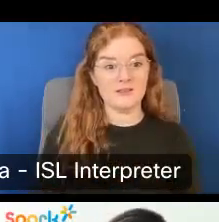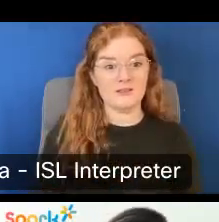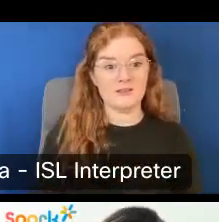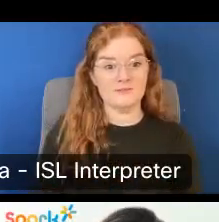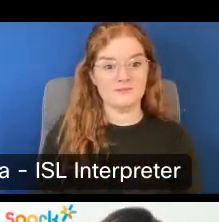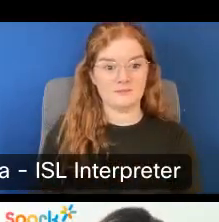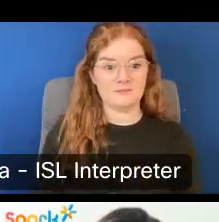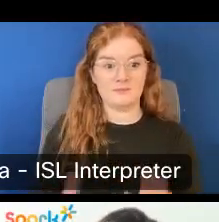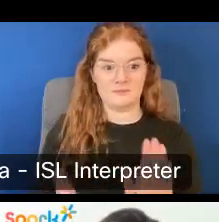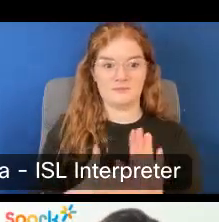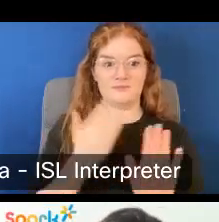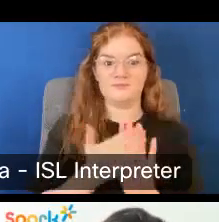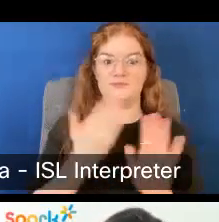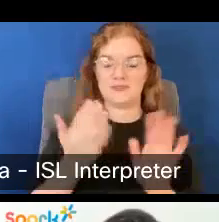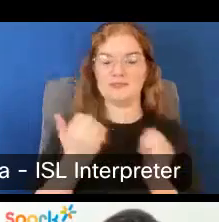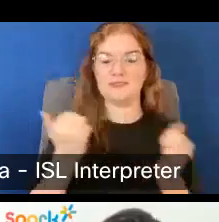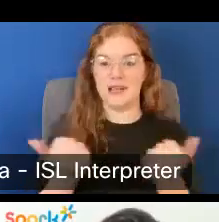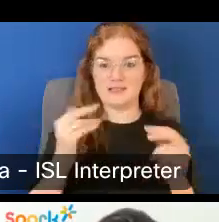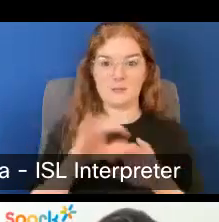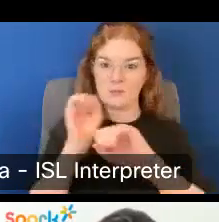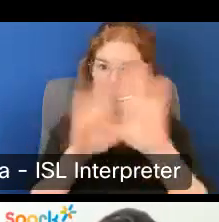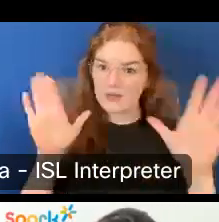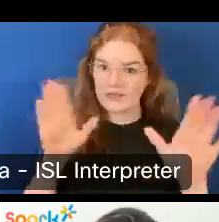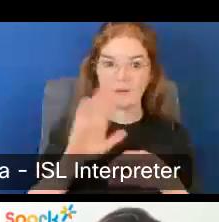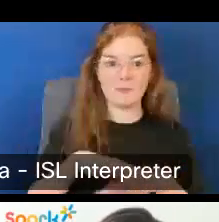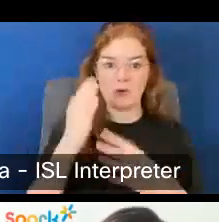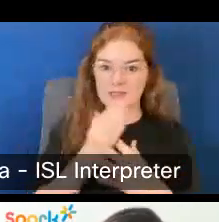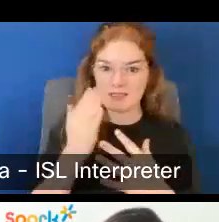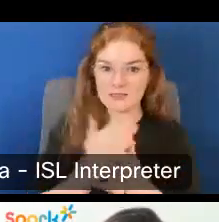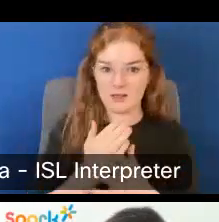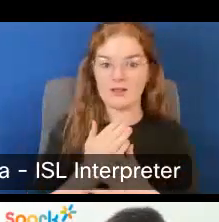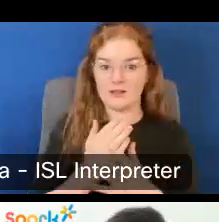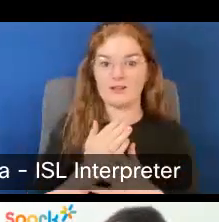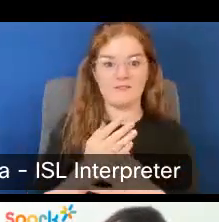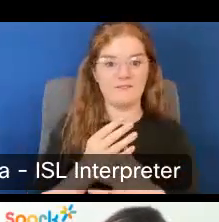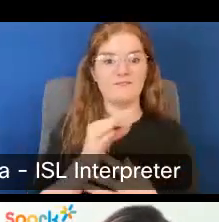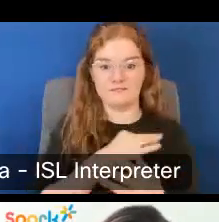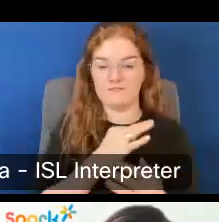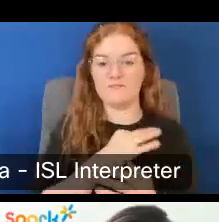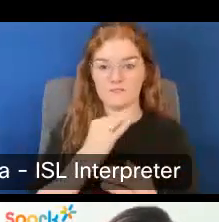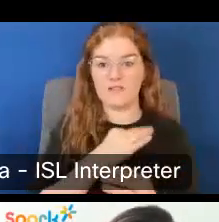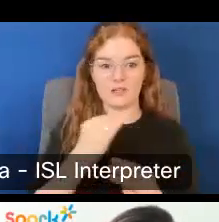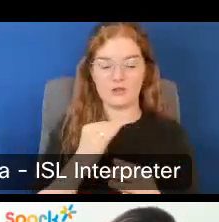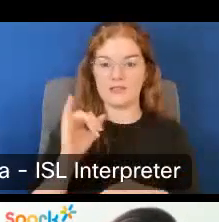to build signage that was accessible with really good contrast and